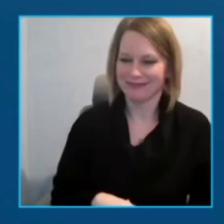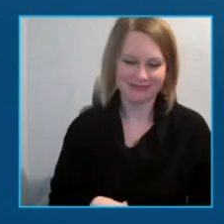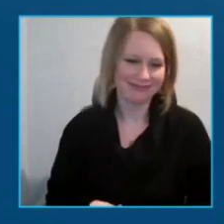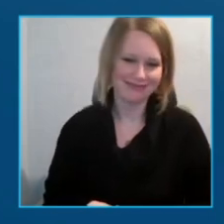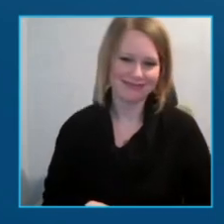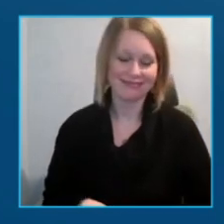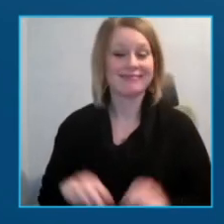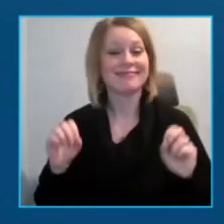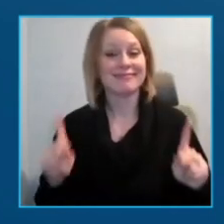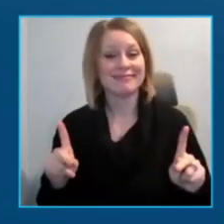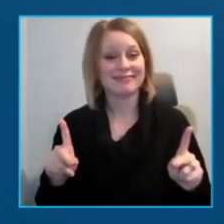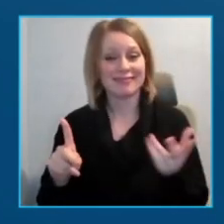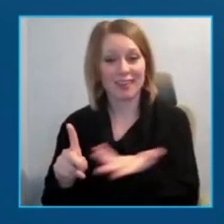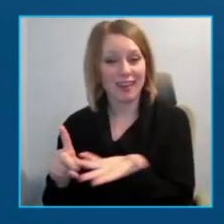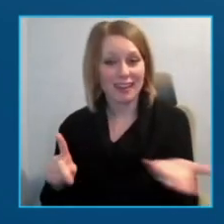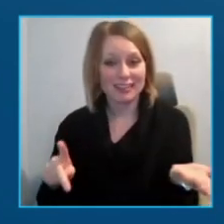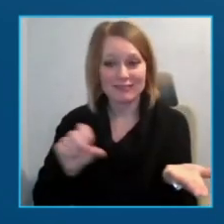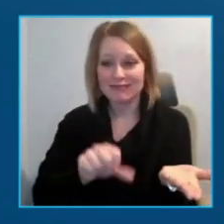unless anybody has